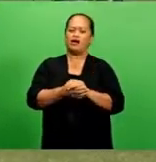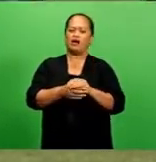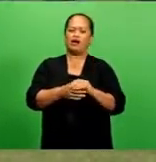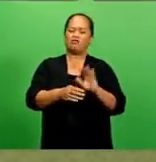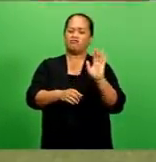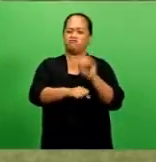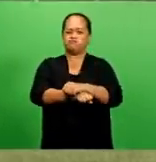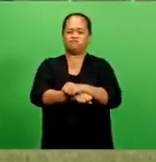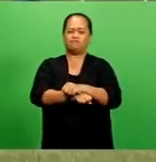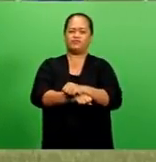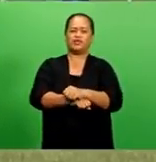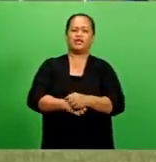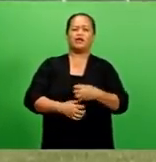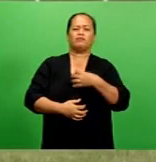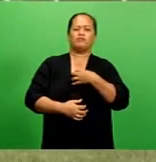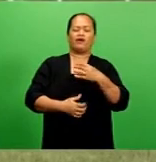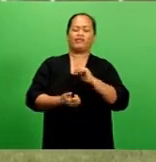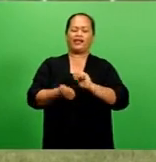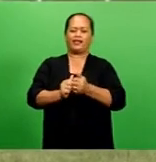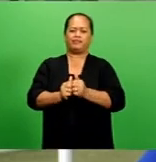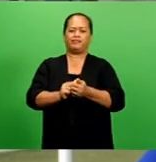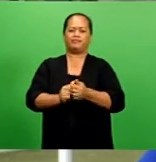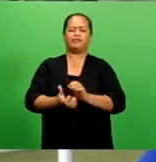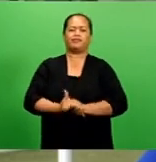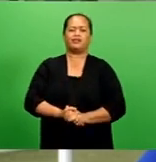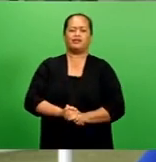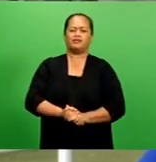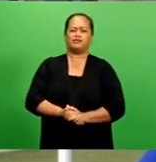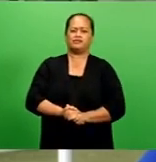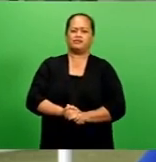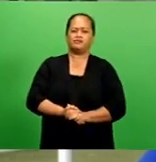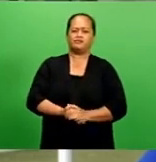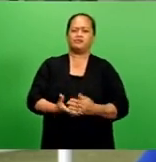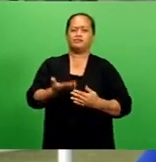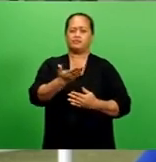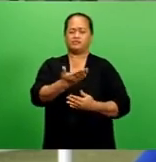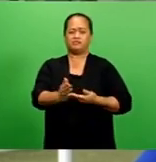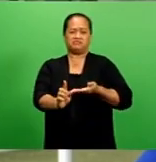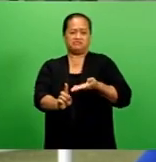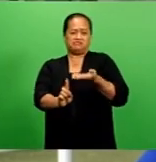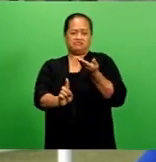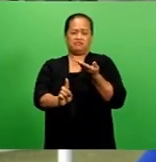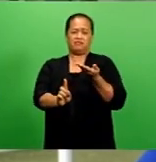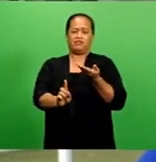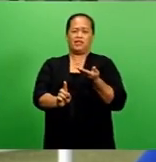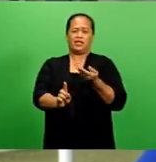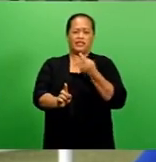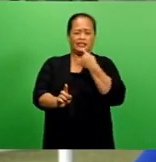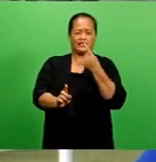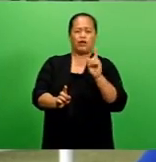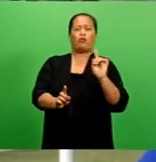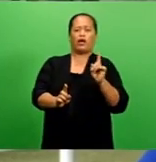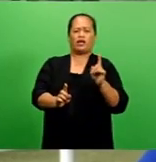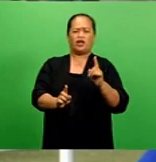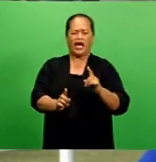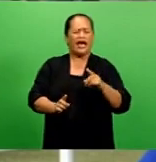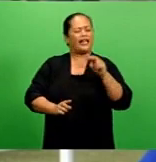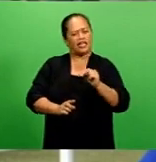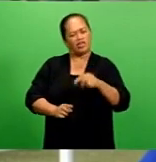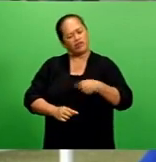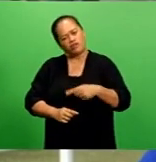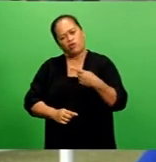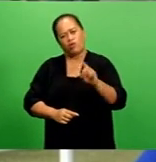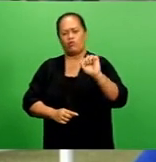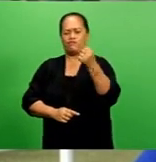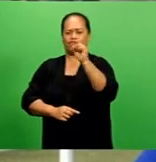Press FC numerous times. Our main aim in this tournament is we need to keep on winning and try to take